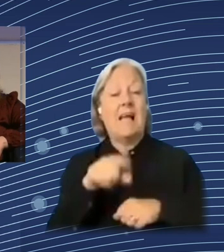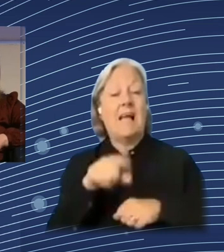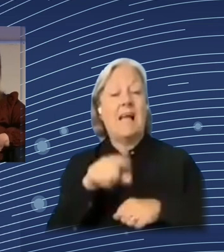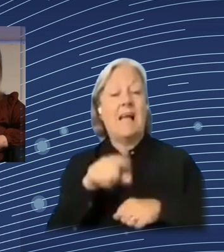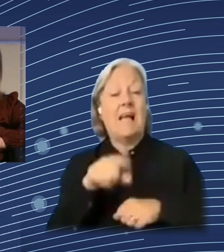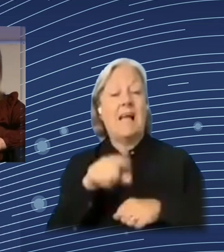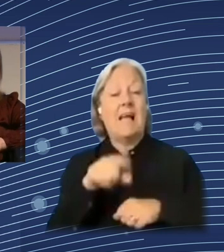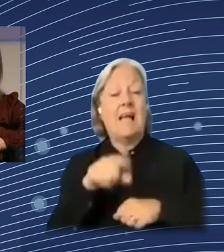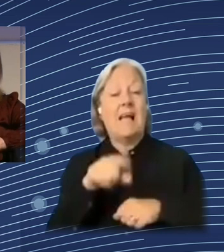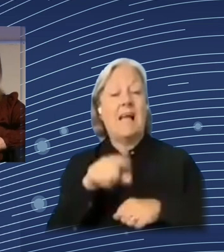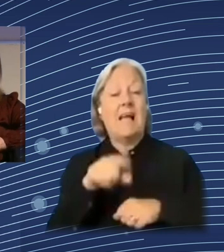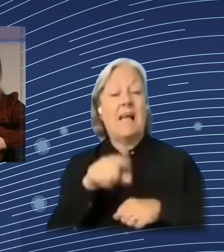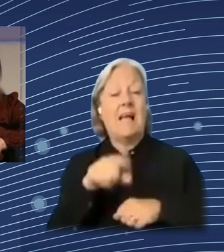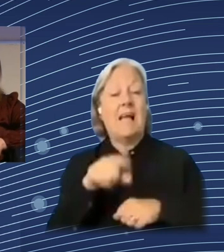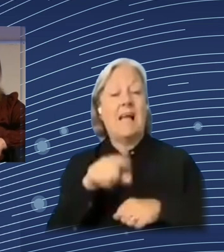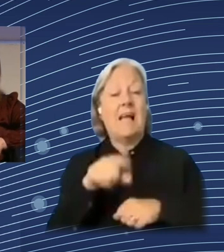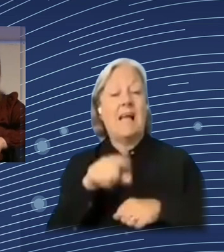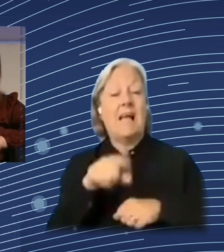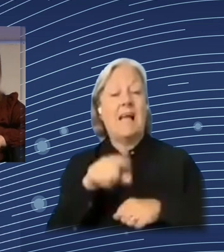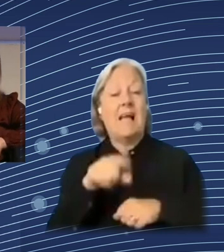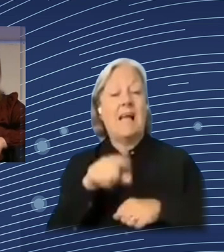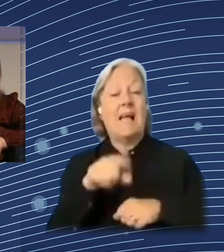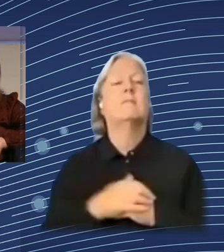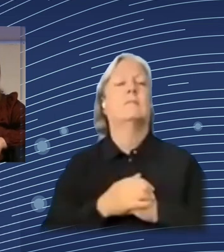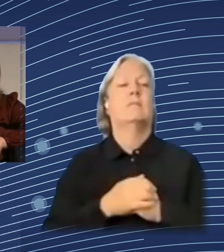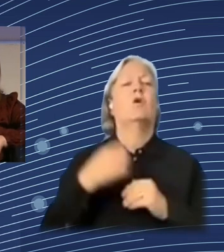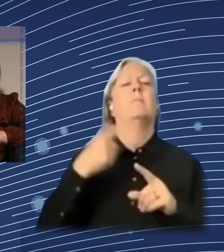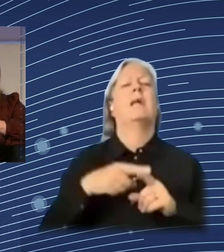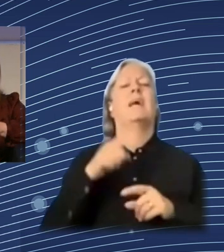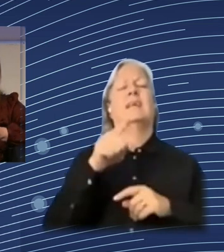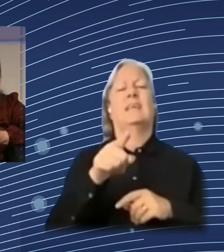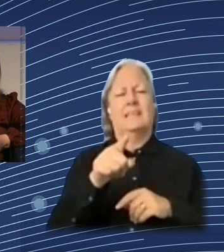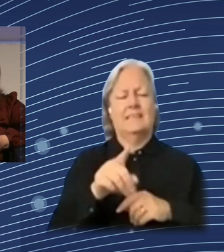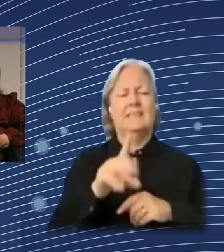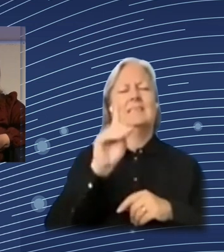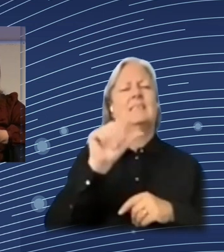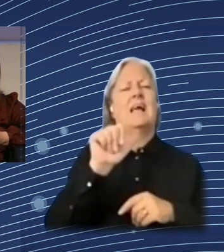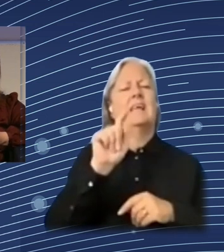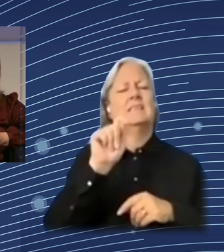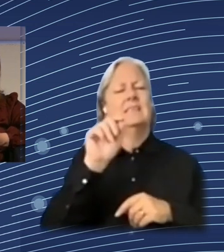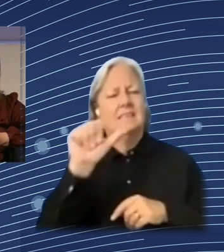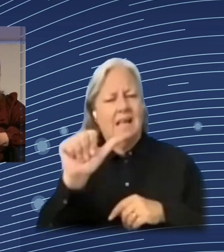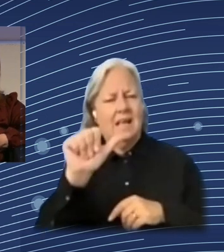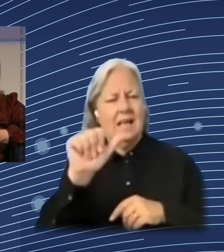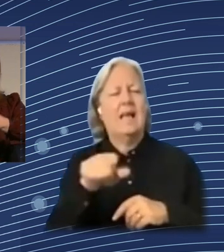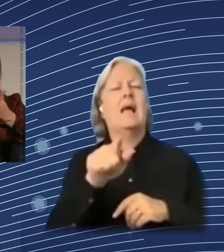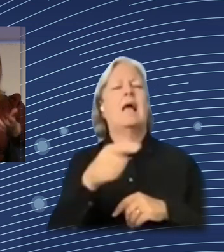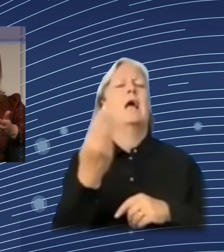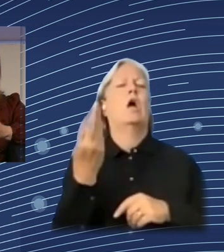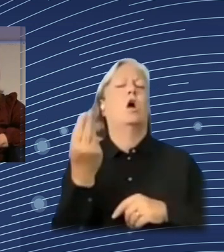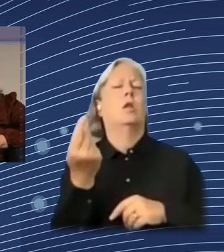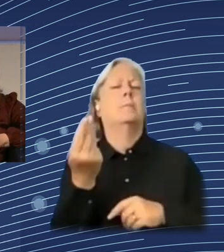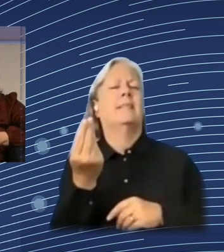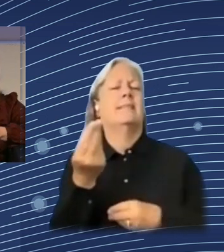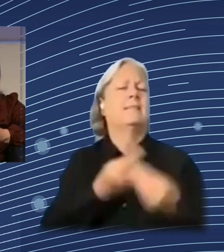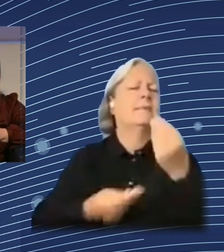and I would bring up also data economy and blockchain as a tool of understanding the data that we have, how do we